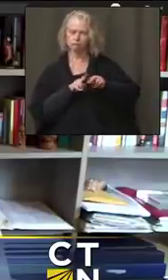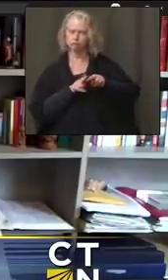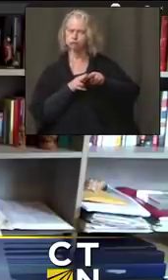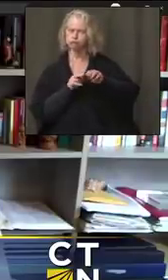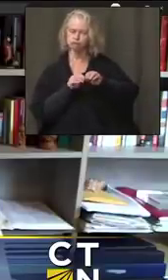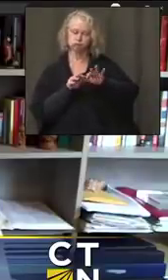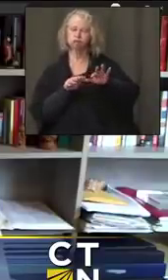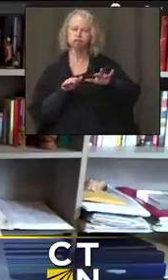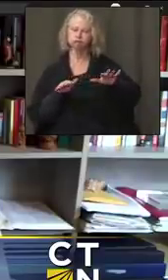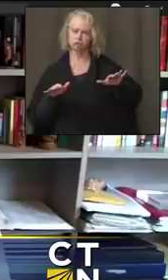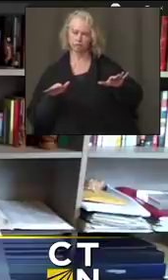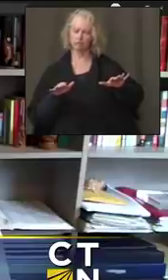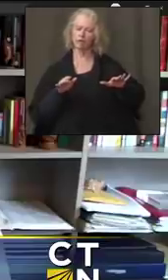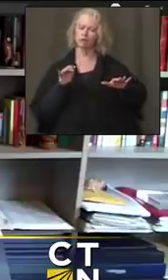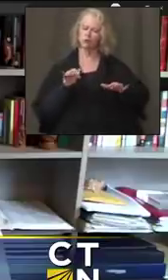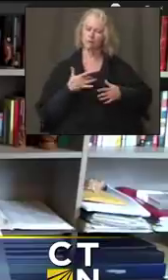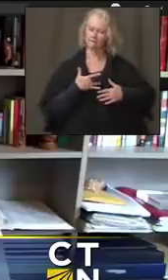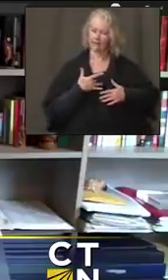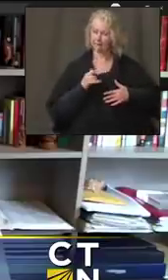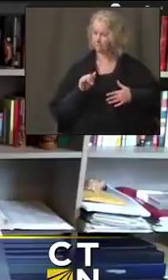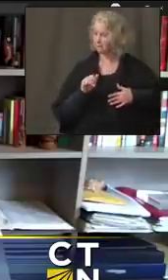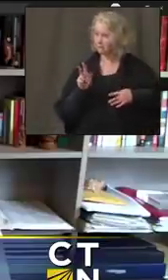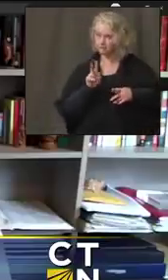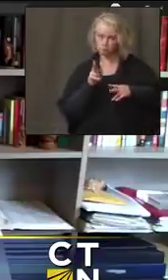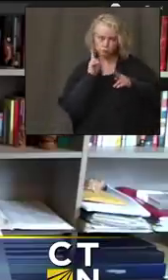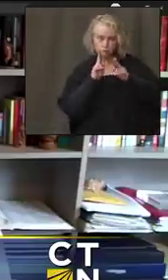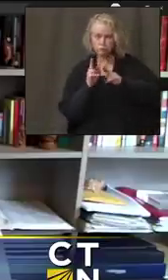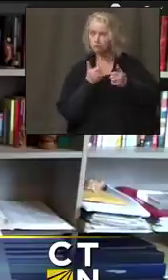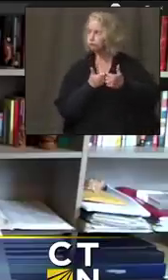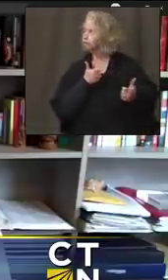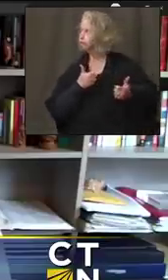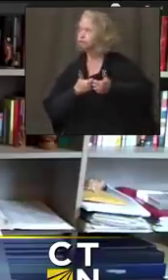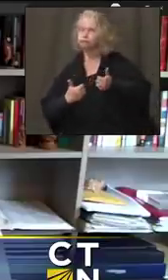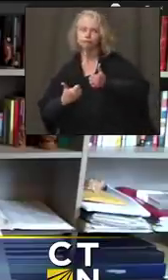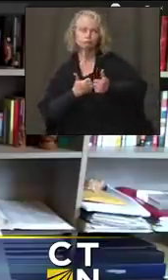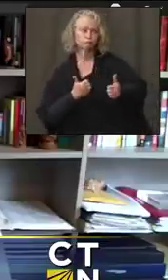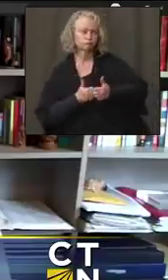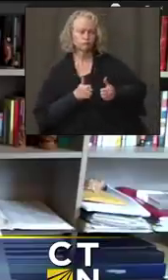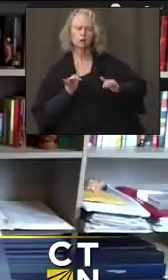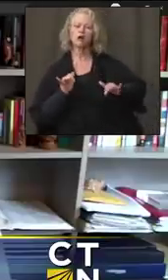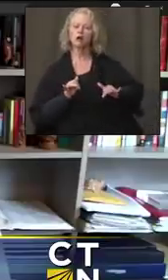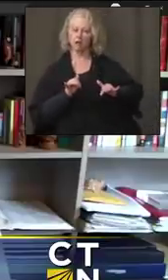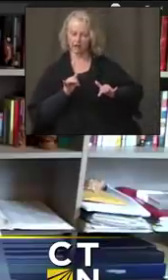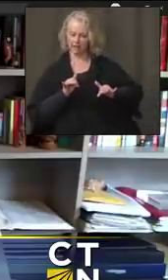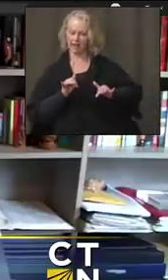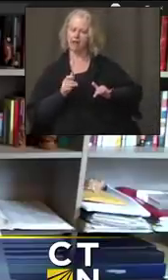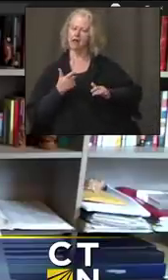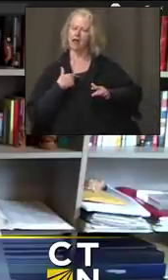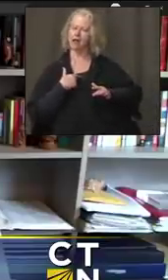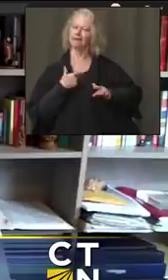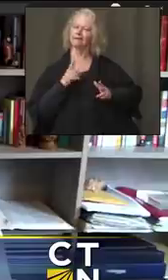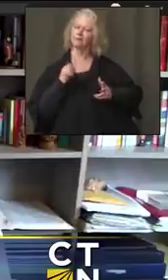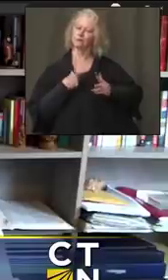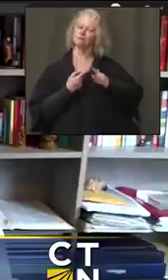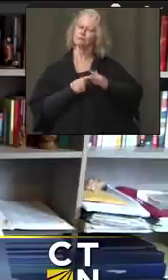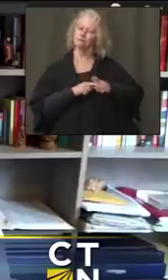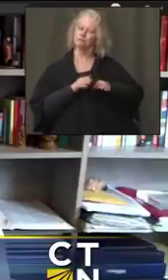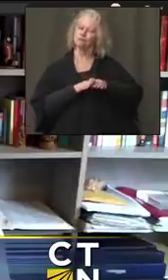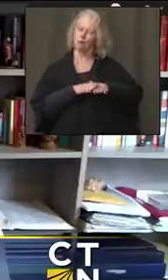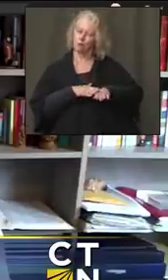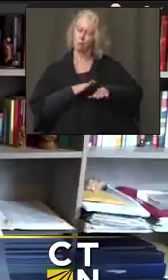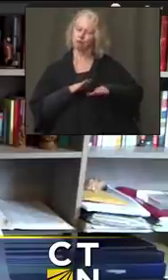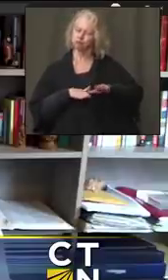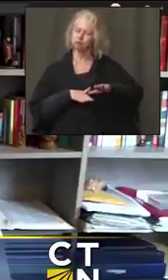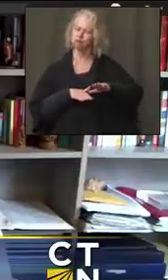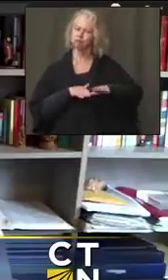we have social distancing, strong social distancing now, and we're going to be, as Indra has already said, taking those baby steps. But we're going to still